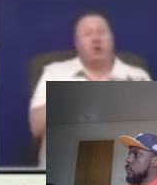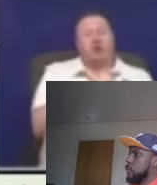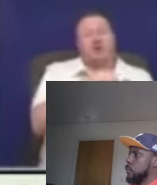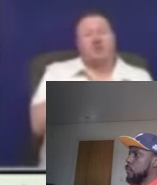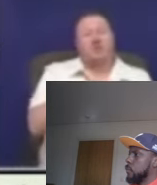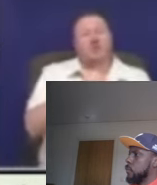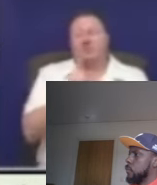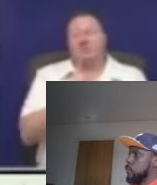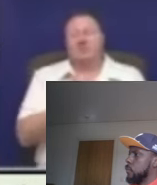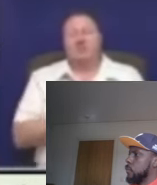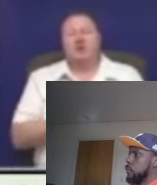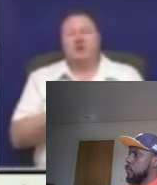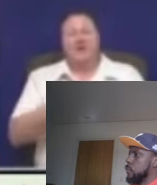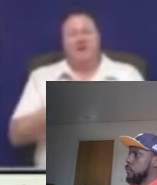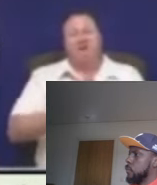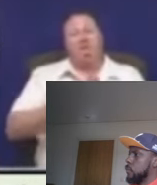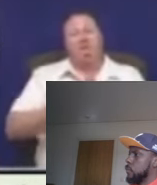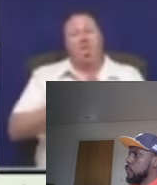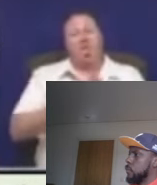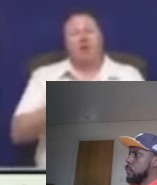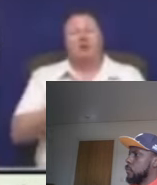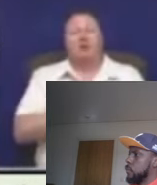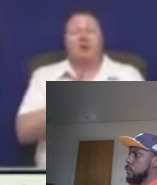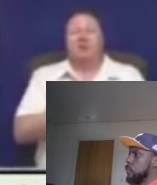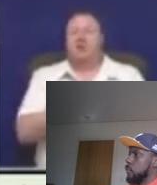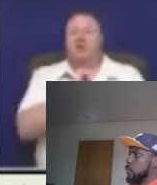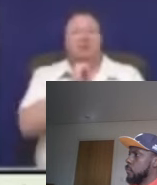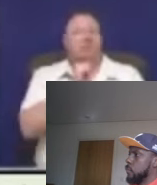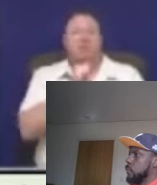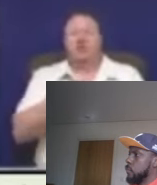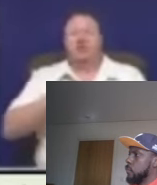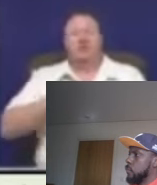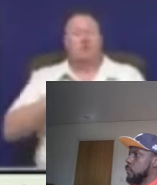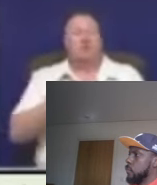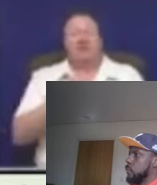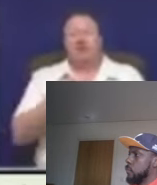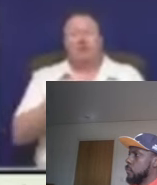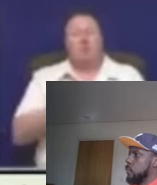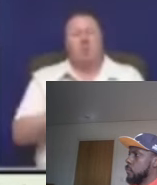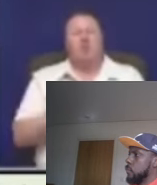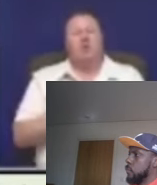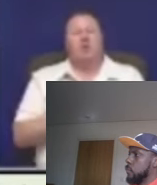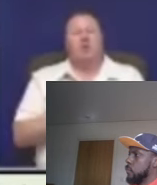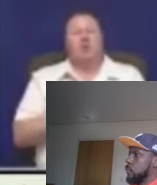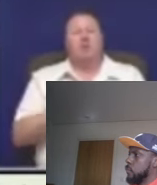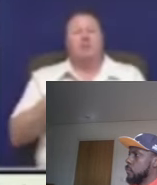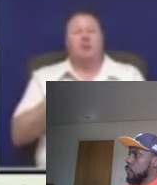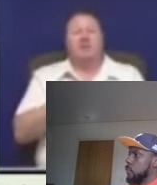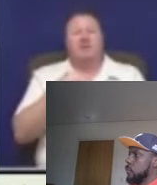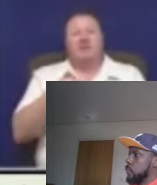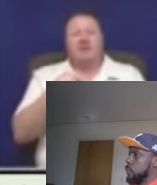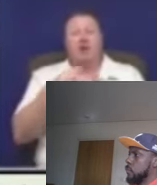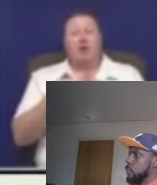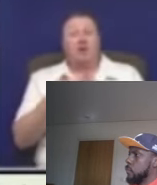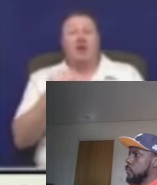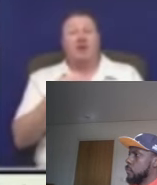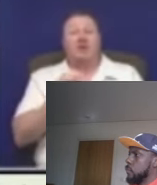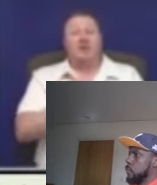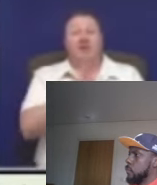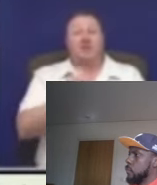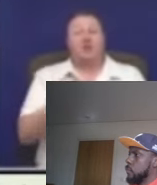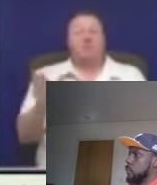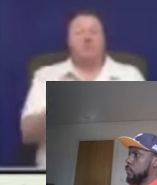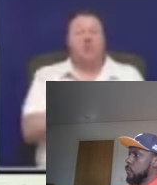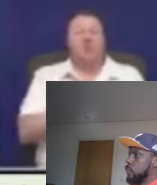taking advantage of South Africans and crushing their dreams are over. I want to assure the members of this House and South Africa at large that we